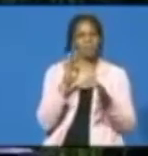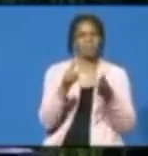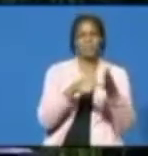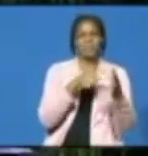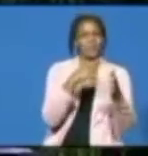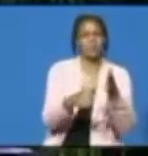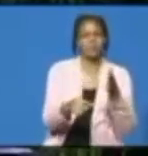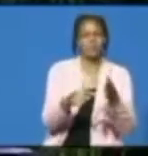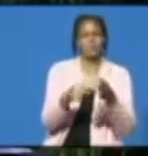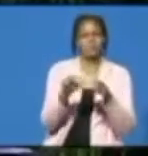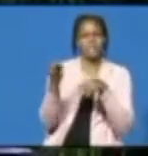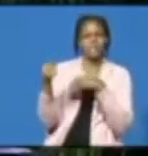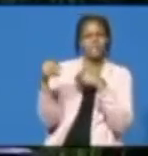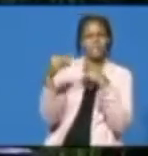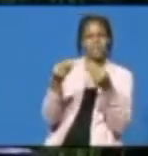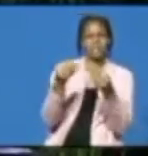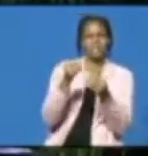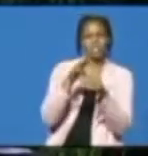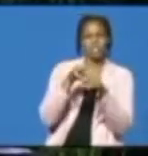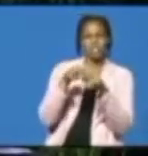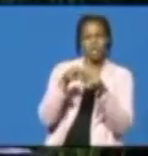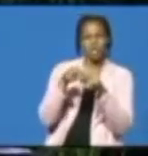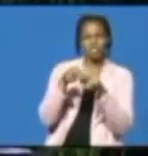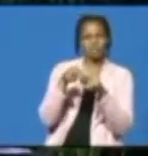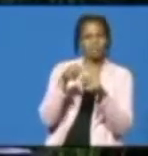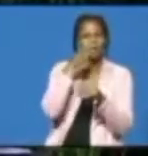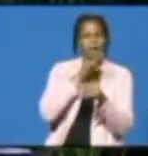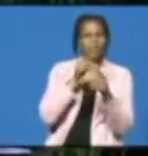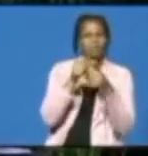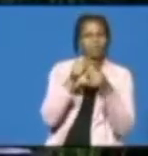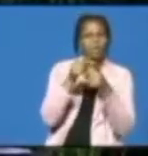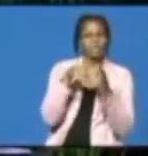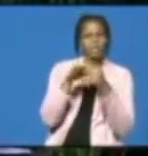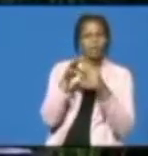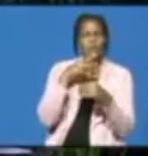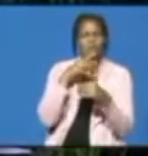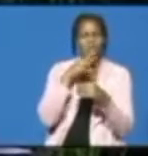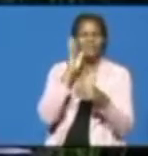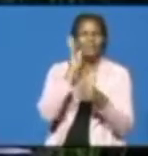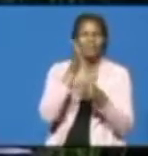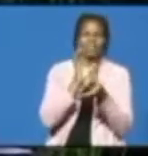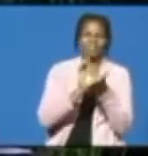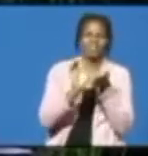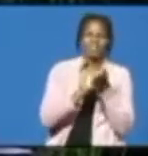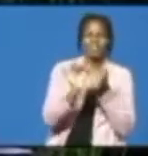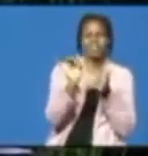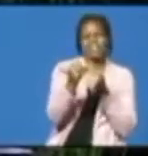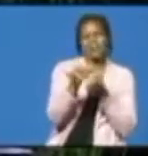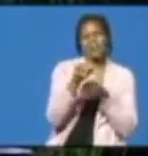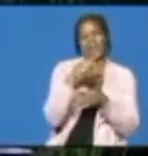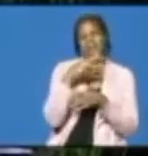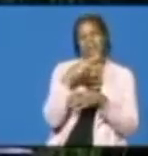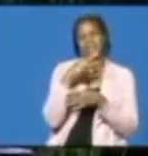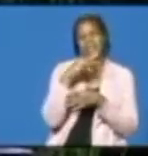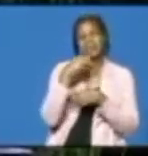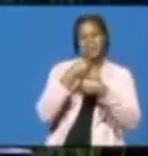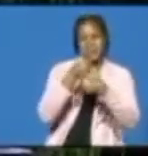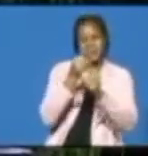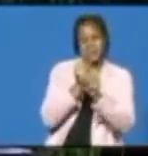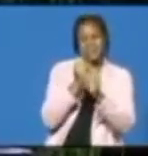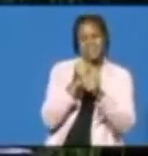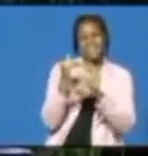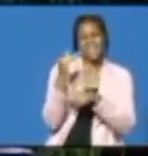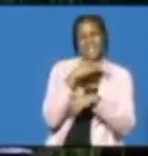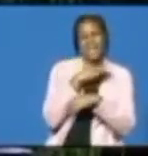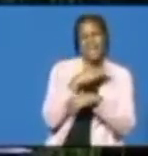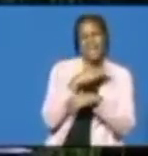the salt of God's word in that water. It will purify it. It will make the